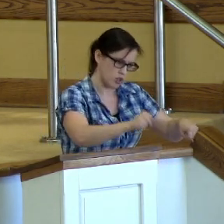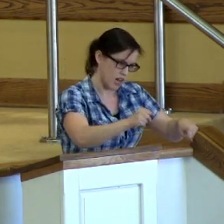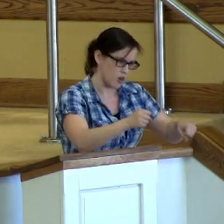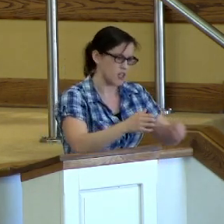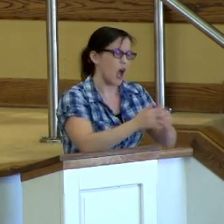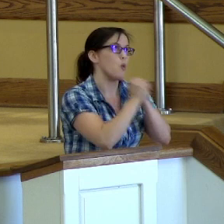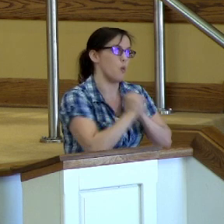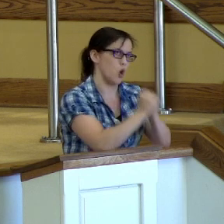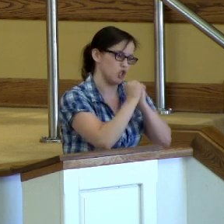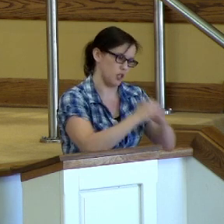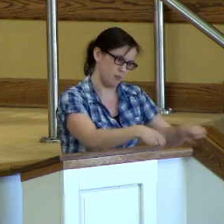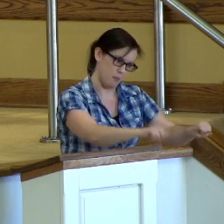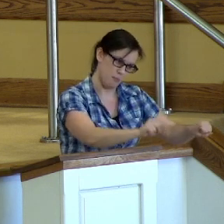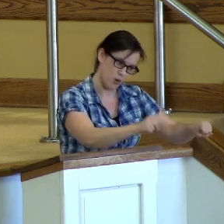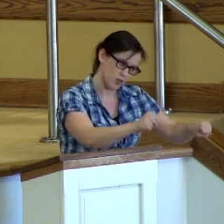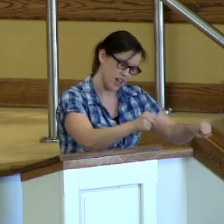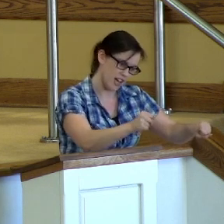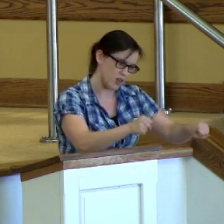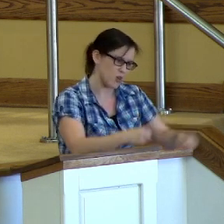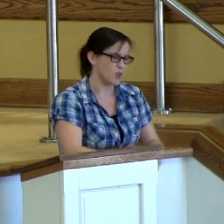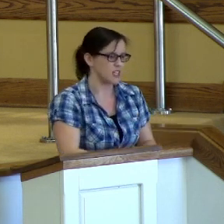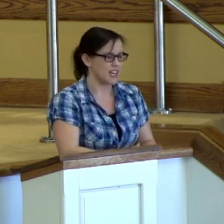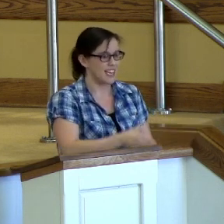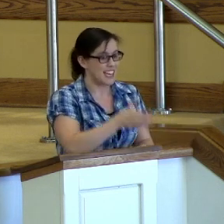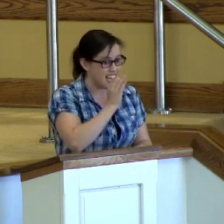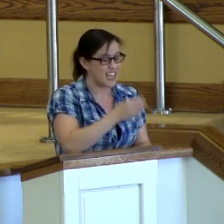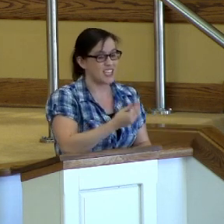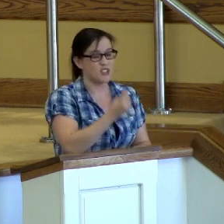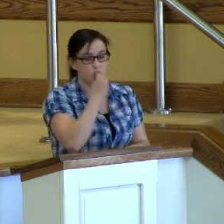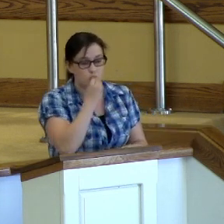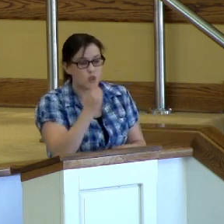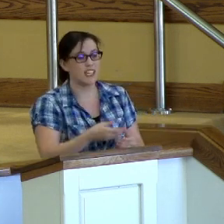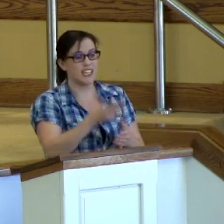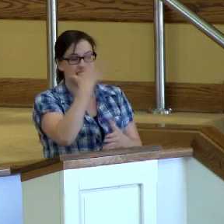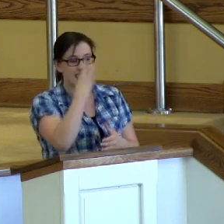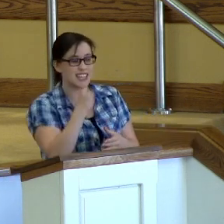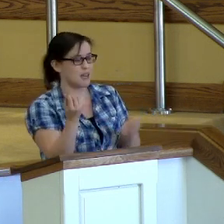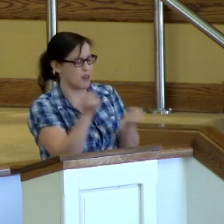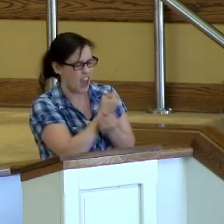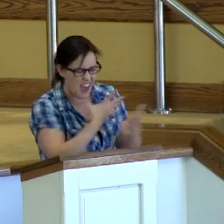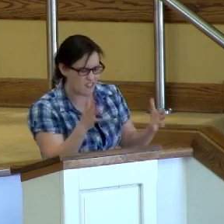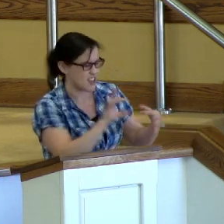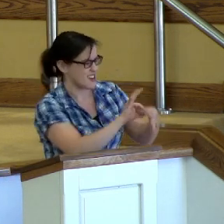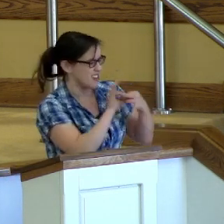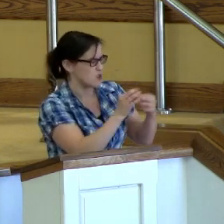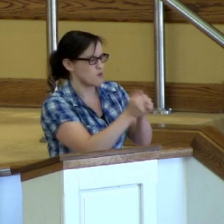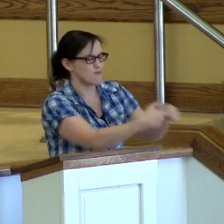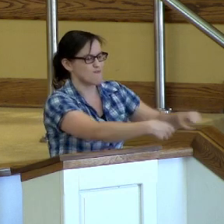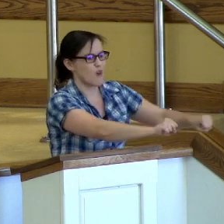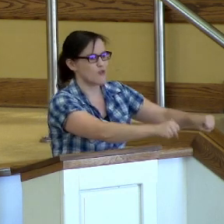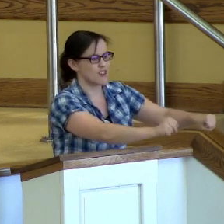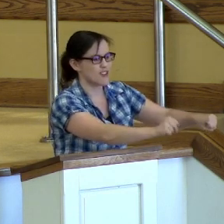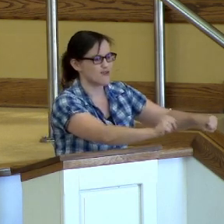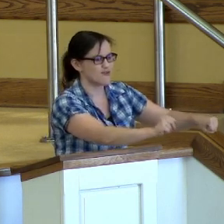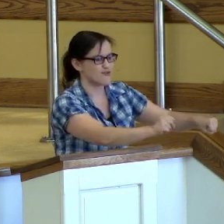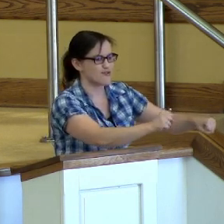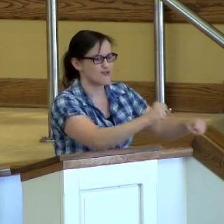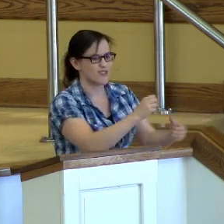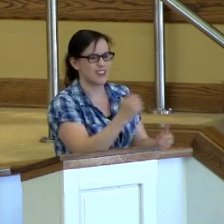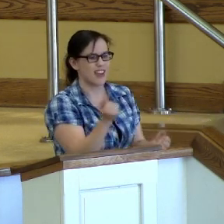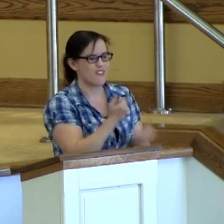did. I would eat, drink, sleep. I mean, I did everything about anything about a motorcycle. And